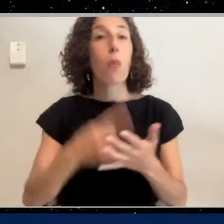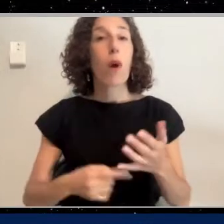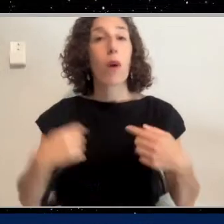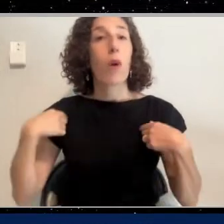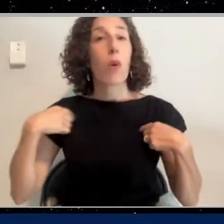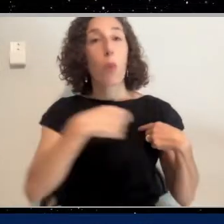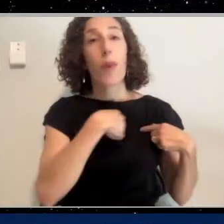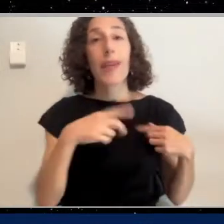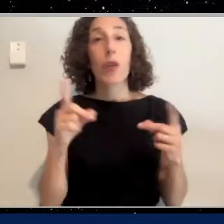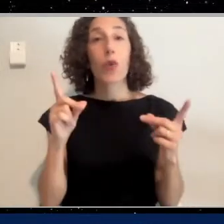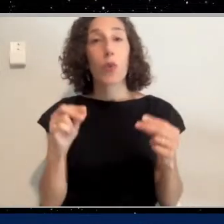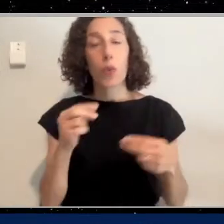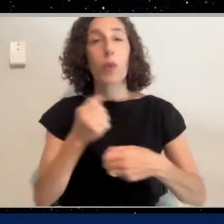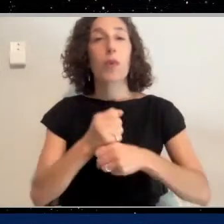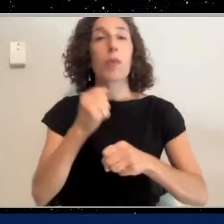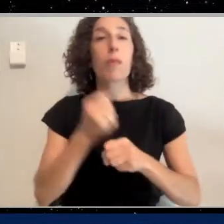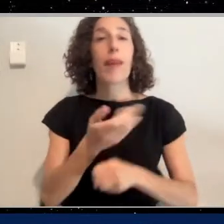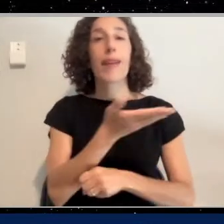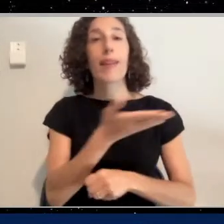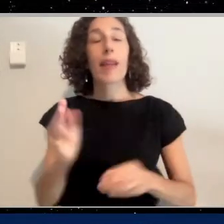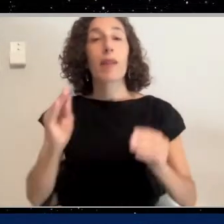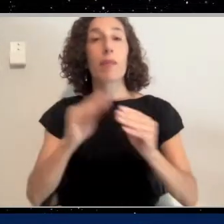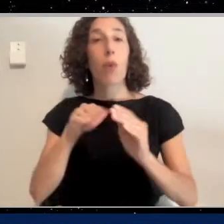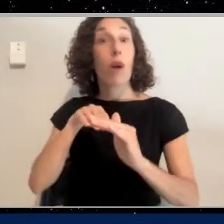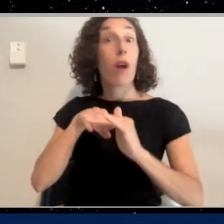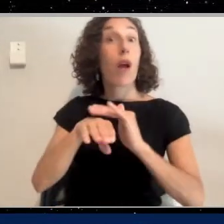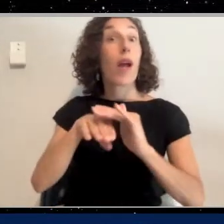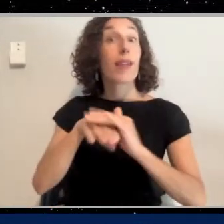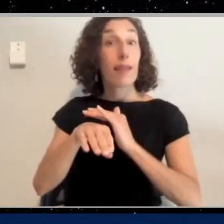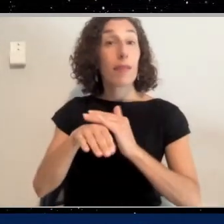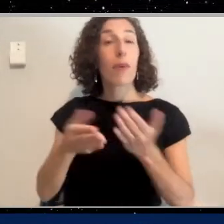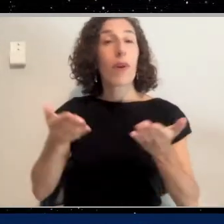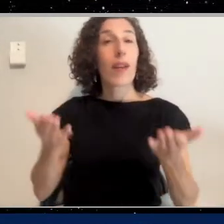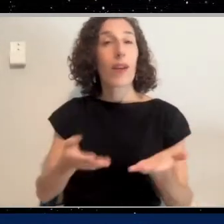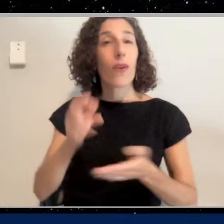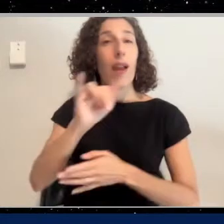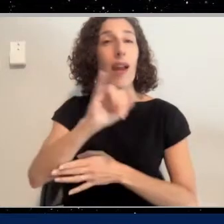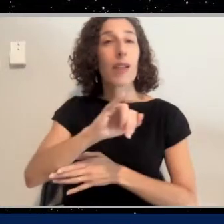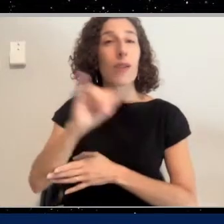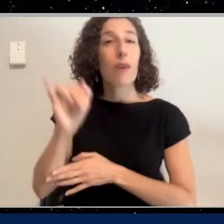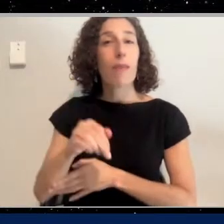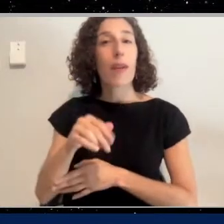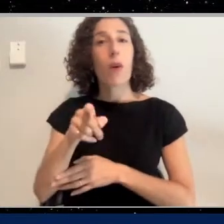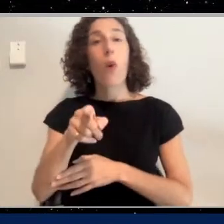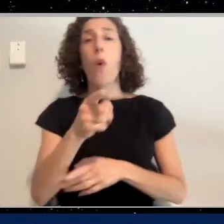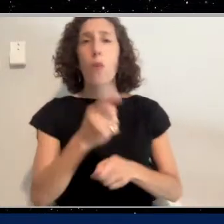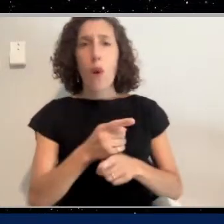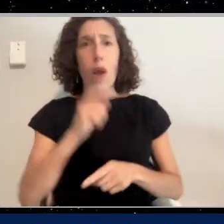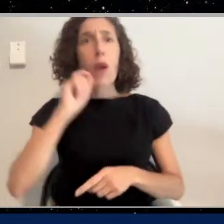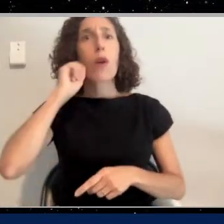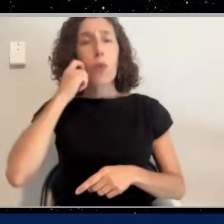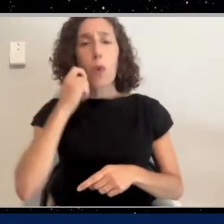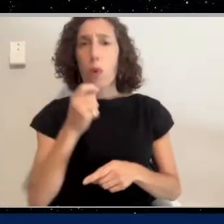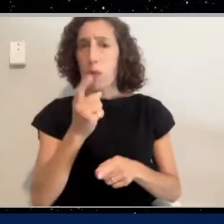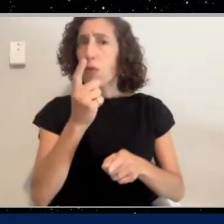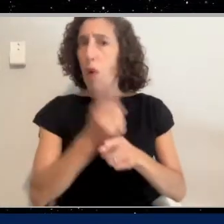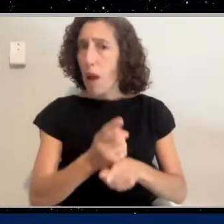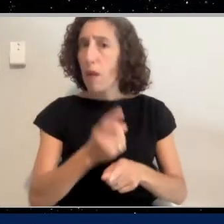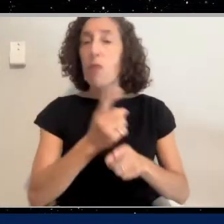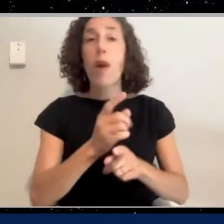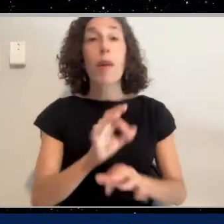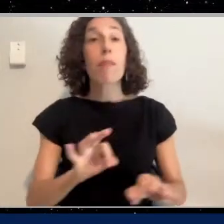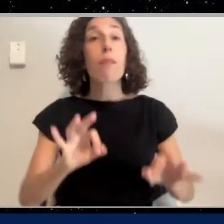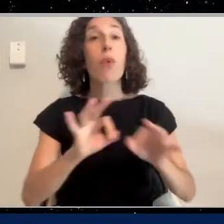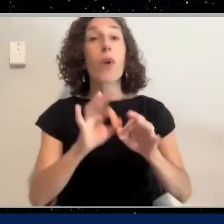Excellent. That's sort of a big deal because you have the museum, you have all the exhibits, all the different things to experience at the museum, but